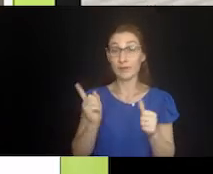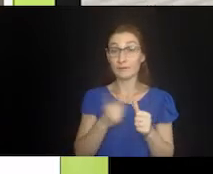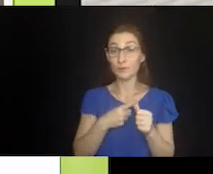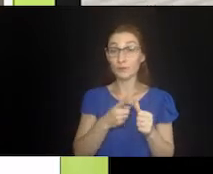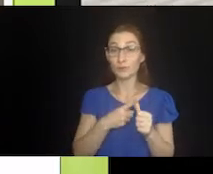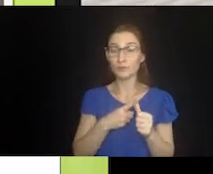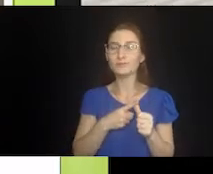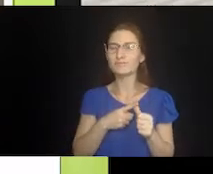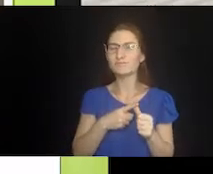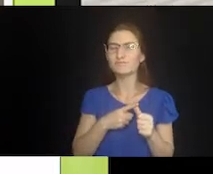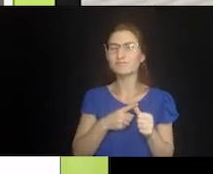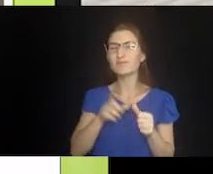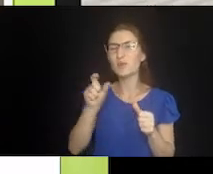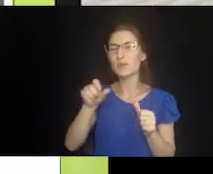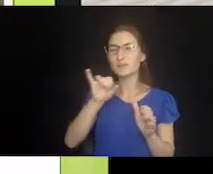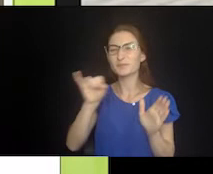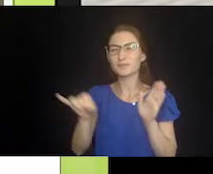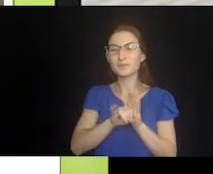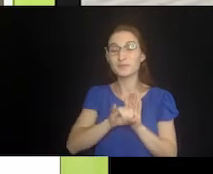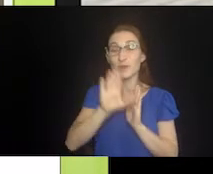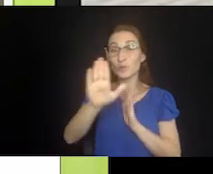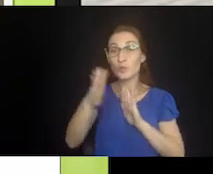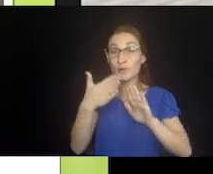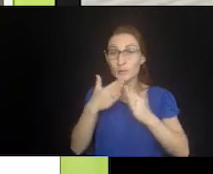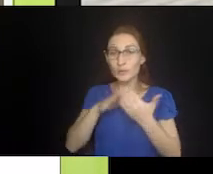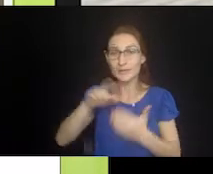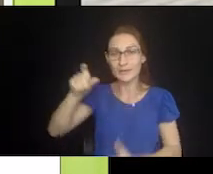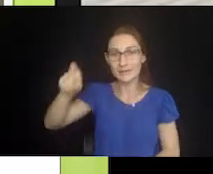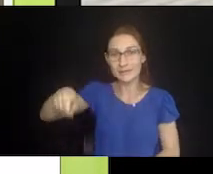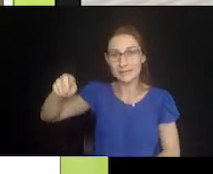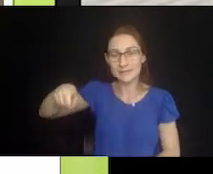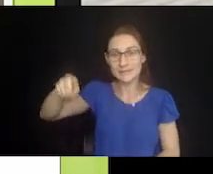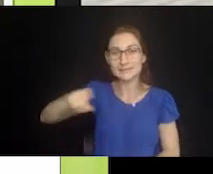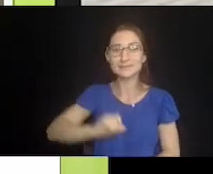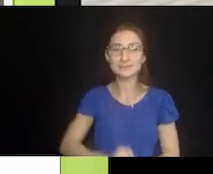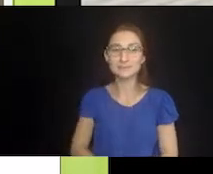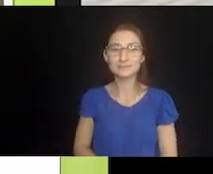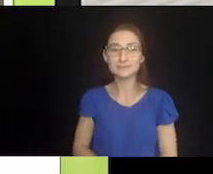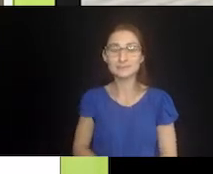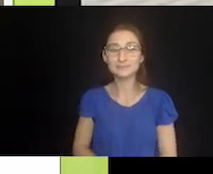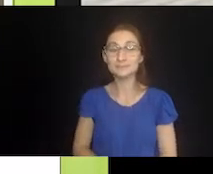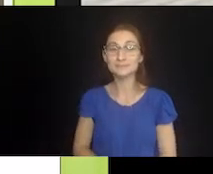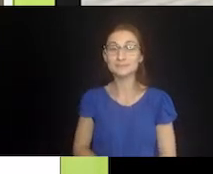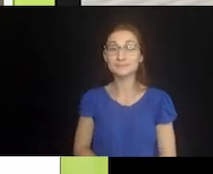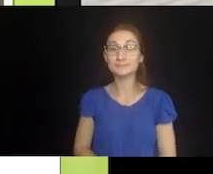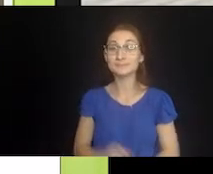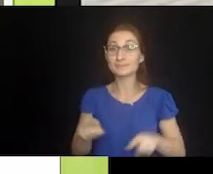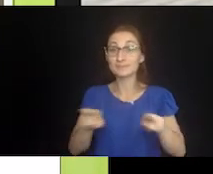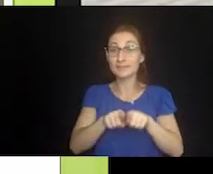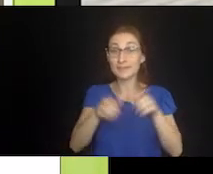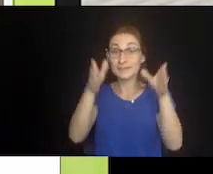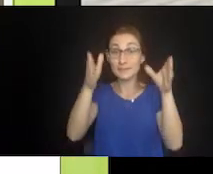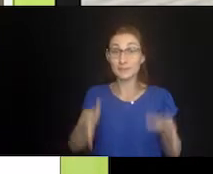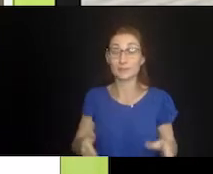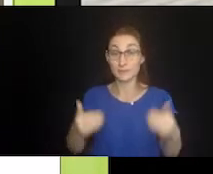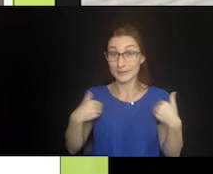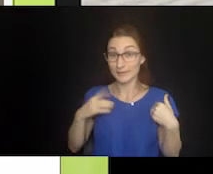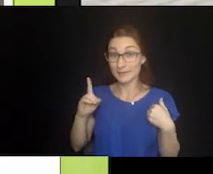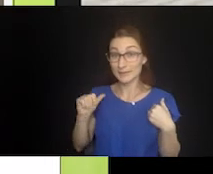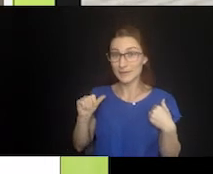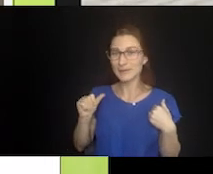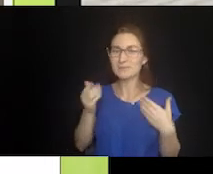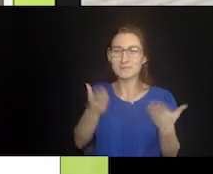you have to find out and identify what the needs are in your community. And as a person